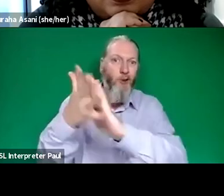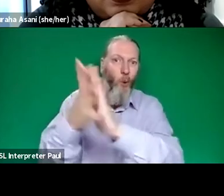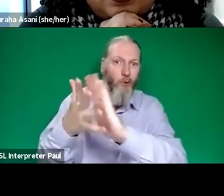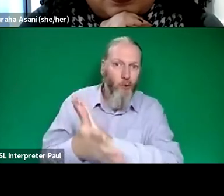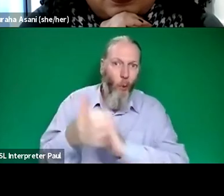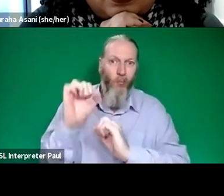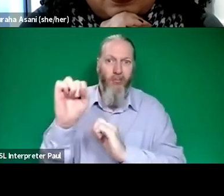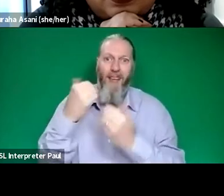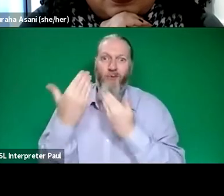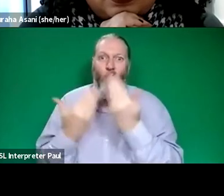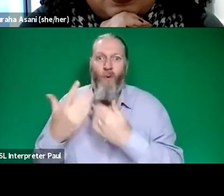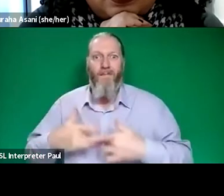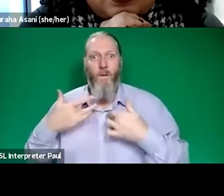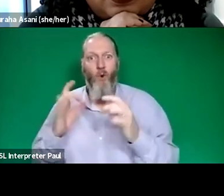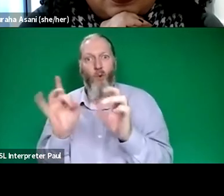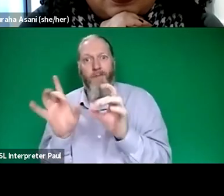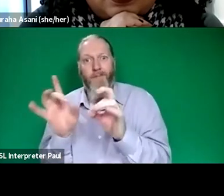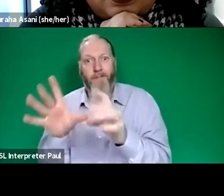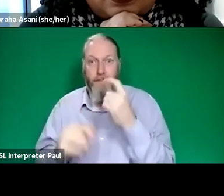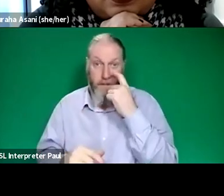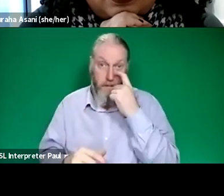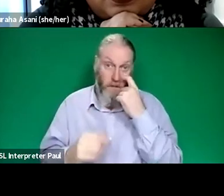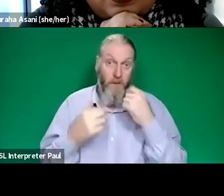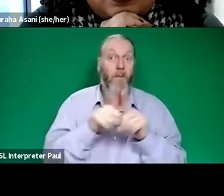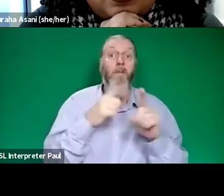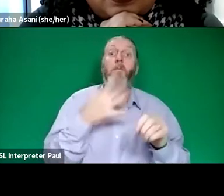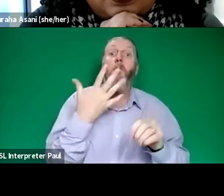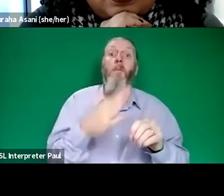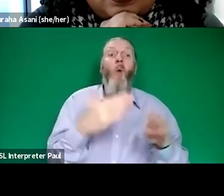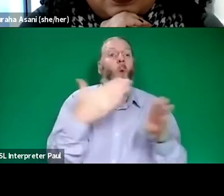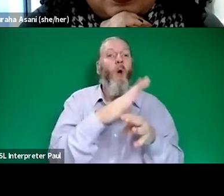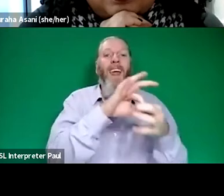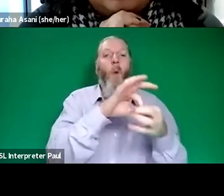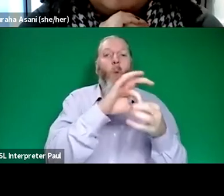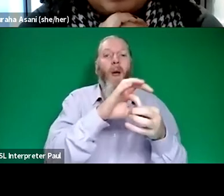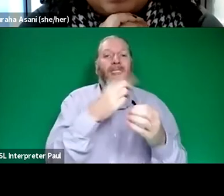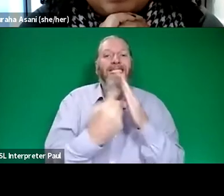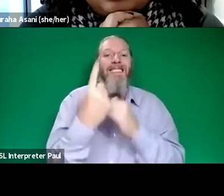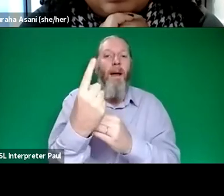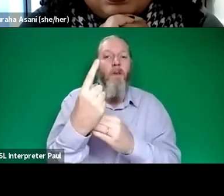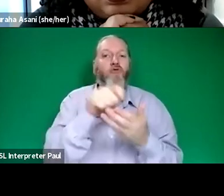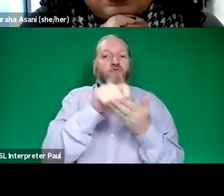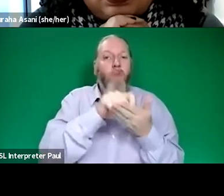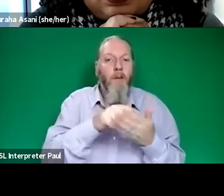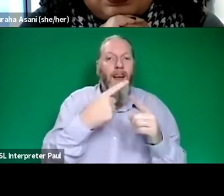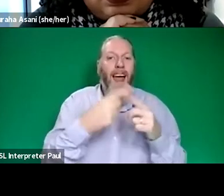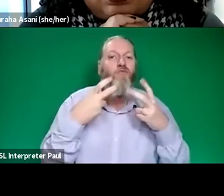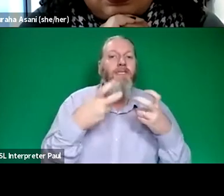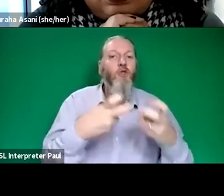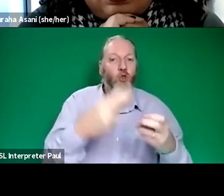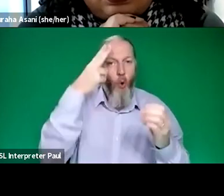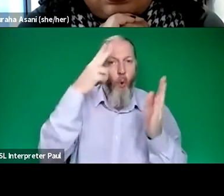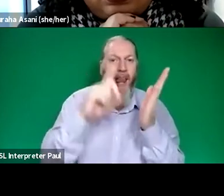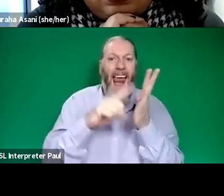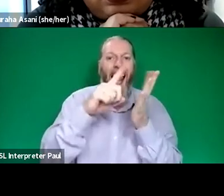years includes a project with independent researcher, writer and organiser Leila Roxanne Hill, which focuses on Black history and Black lives in Scotland.